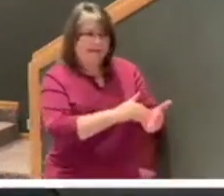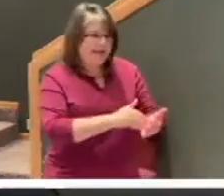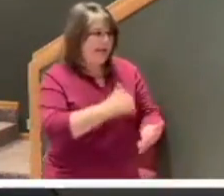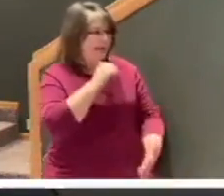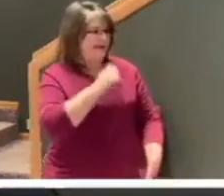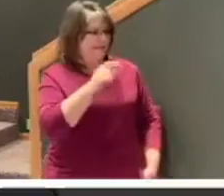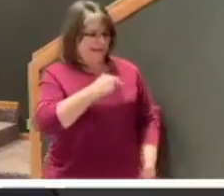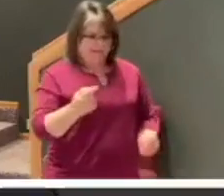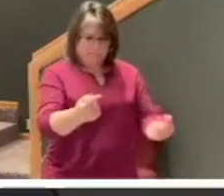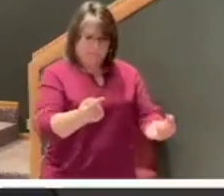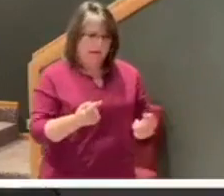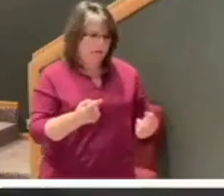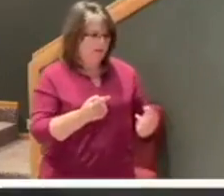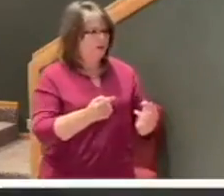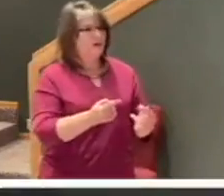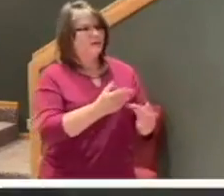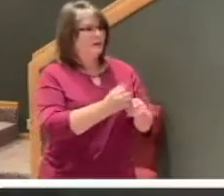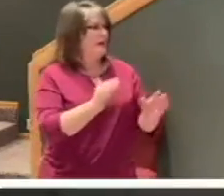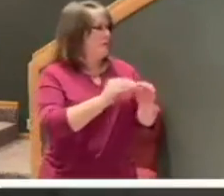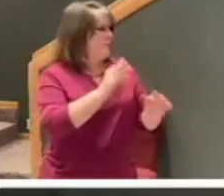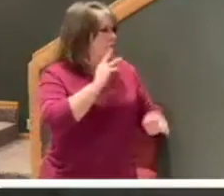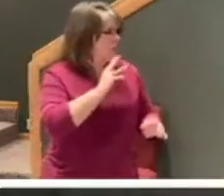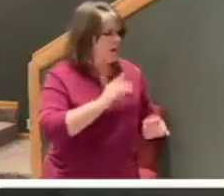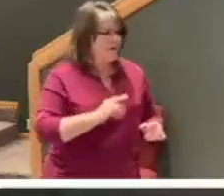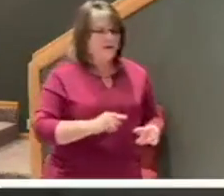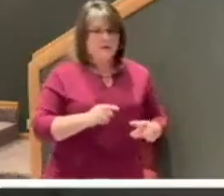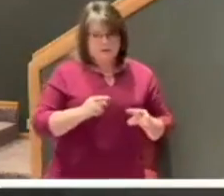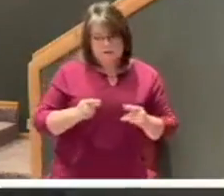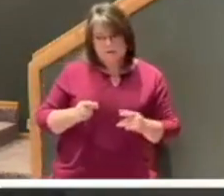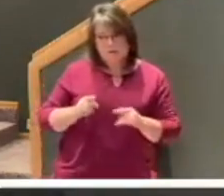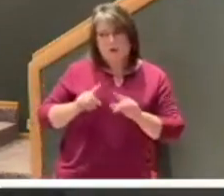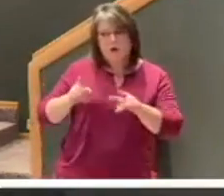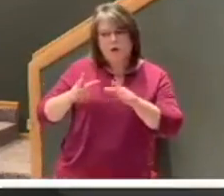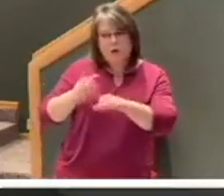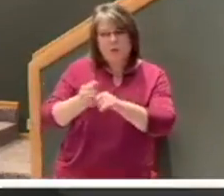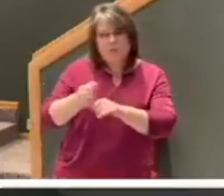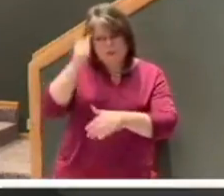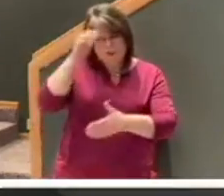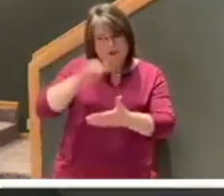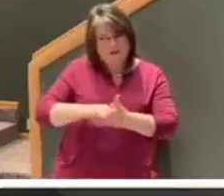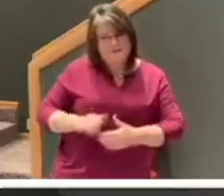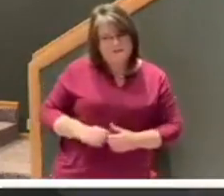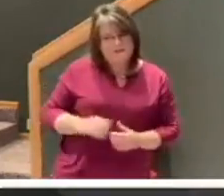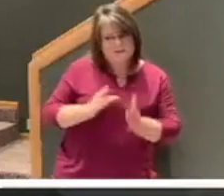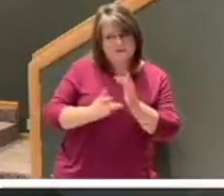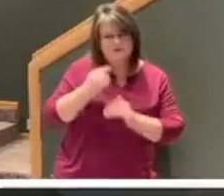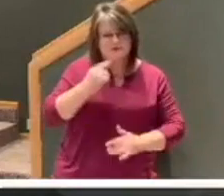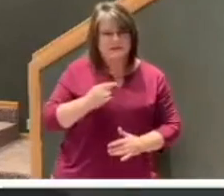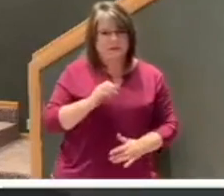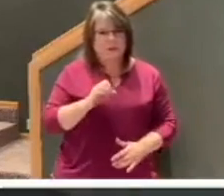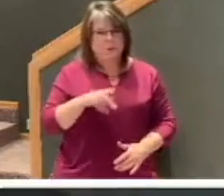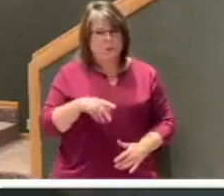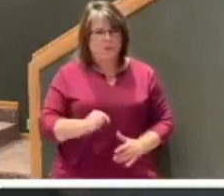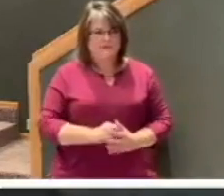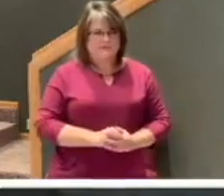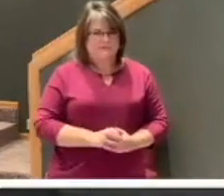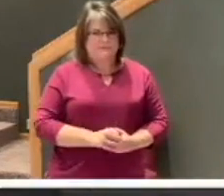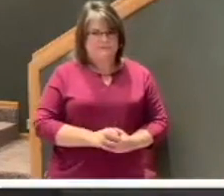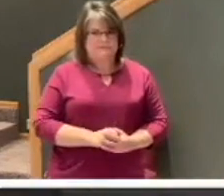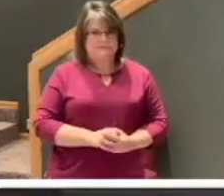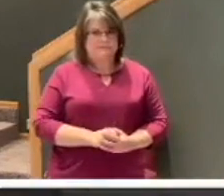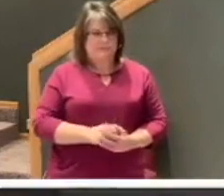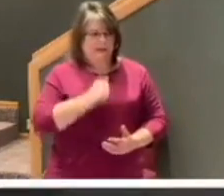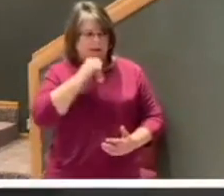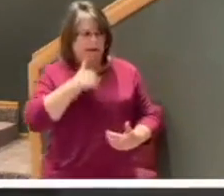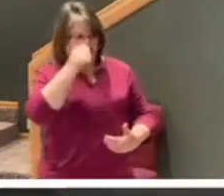have to come here to get water. Go and get your husband, Jesus told her. Oops, I don't